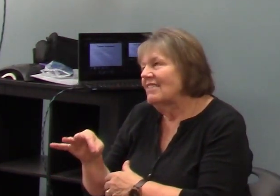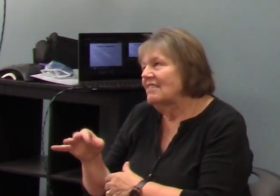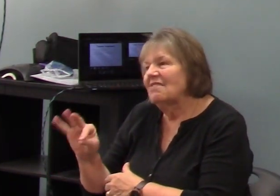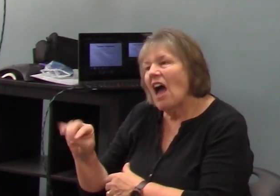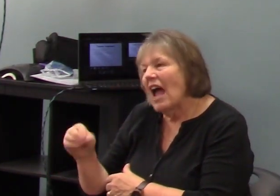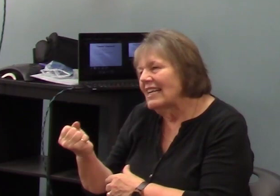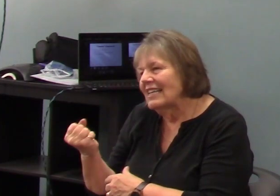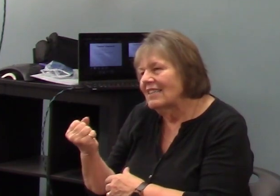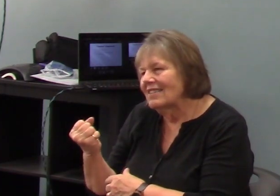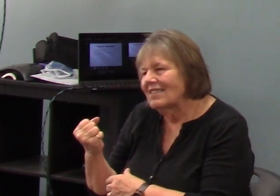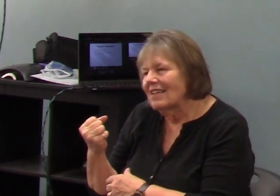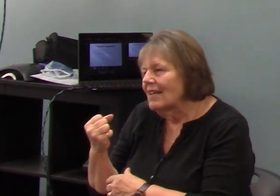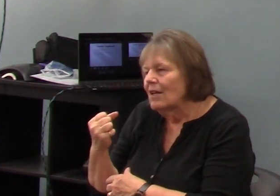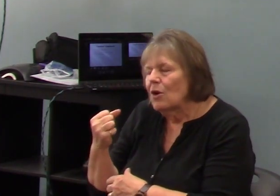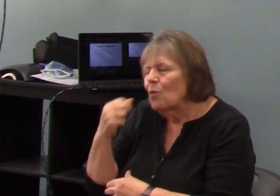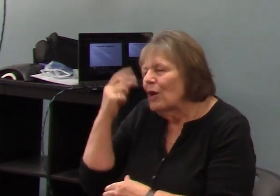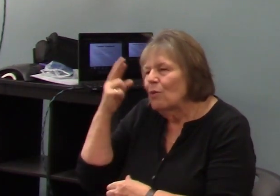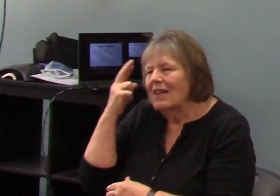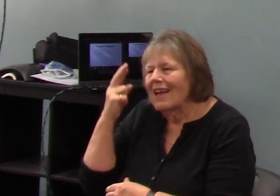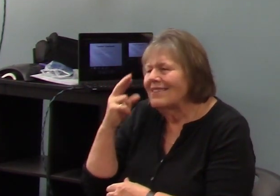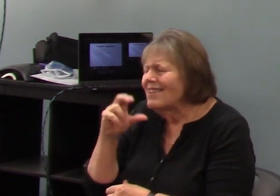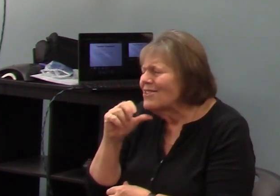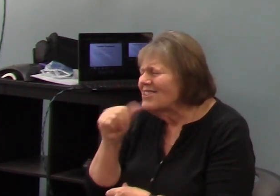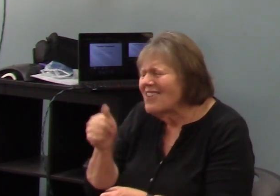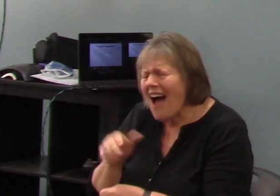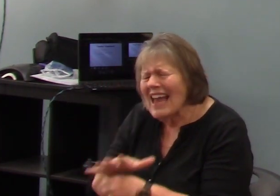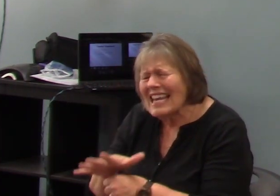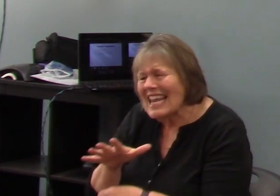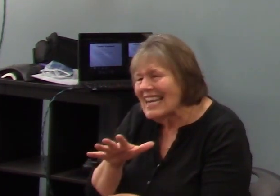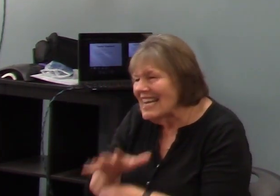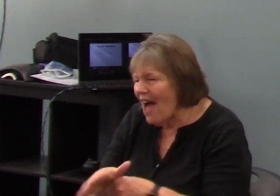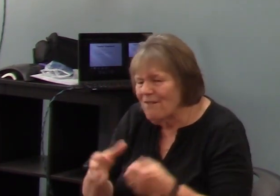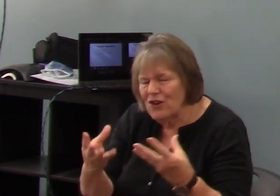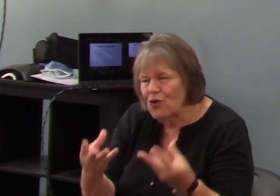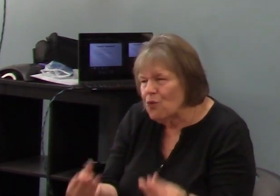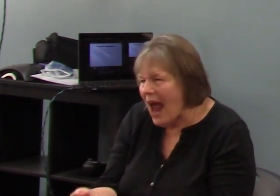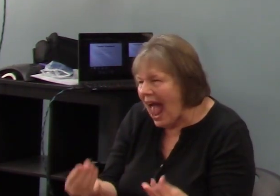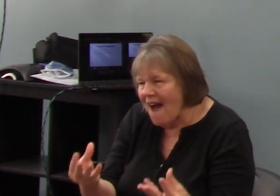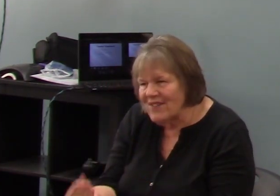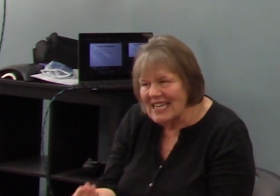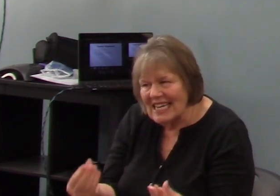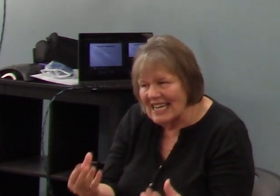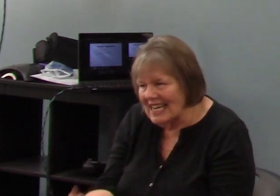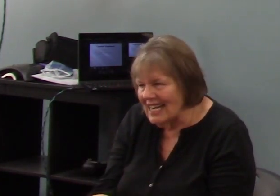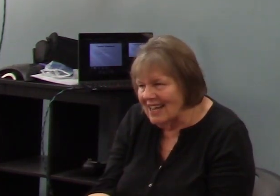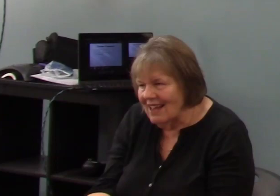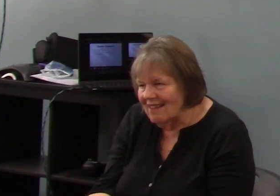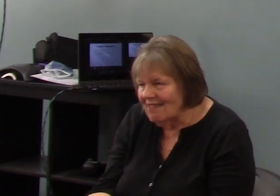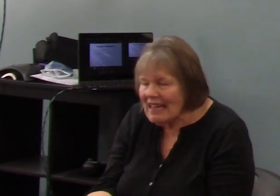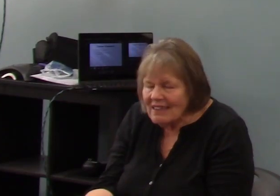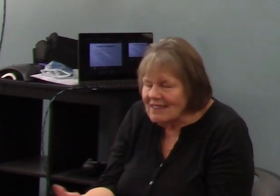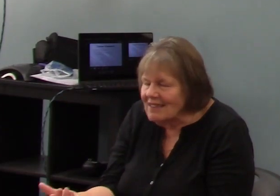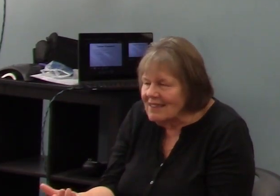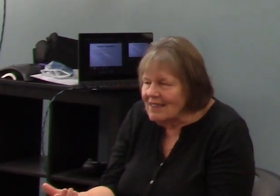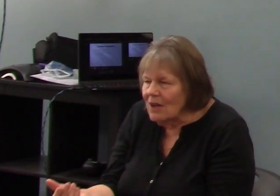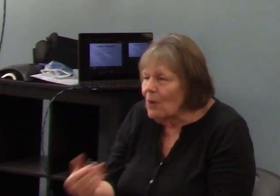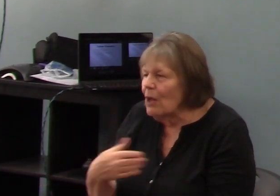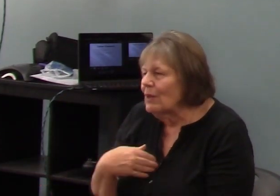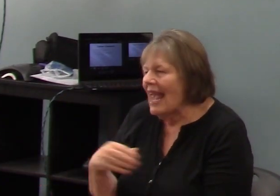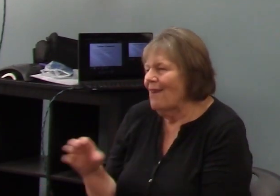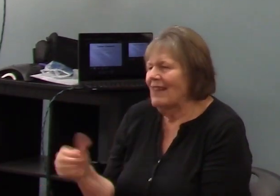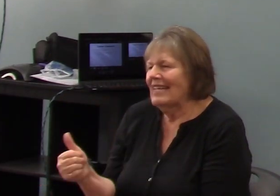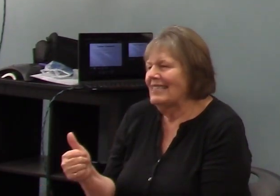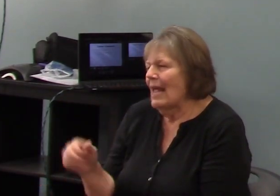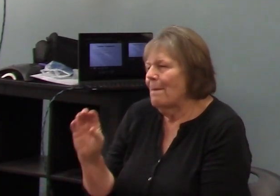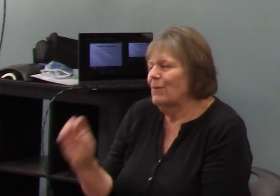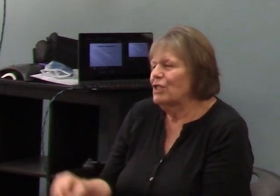There's not nearly enough gravity. We're short 95% of the gravity necessary to make this happen. It just isn't